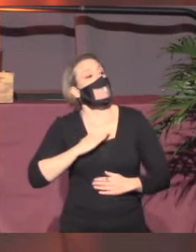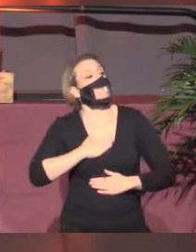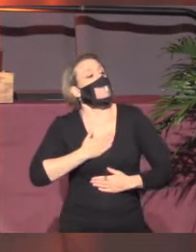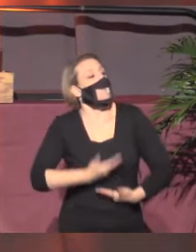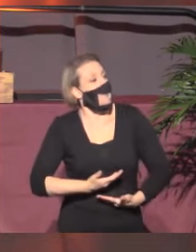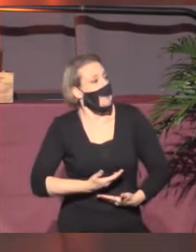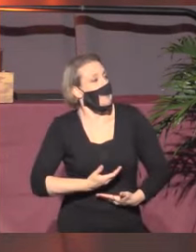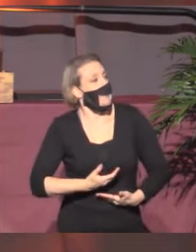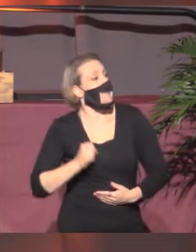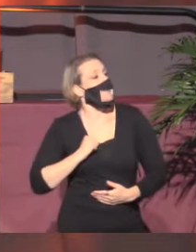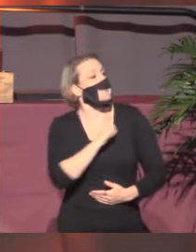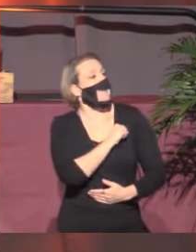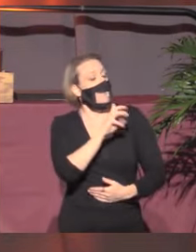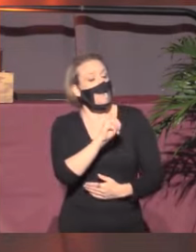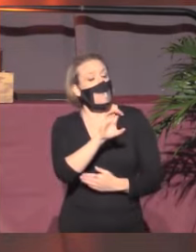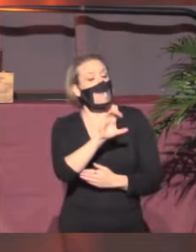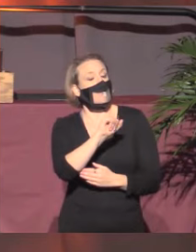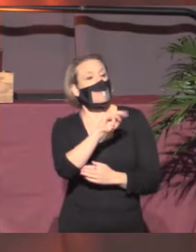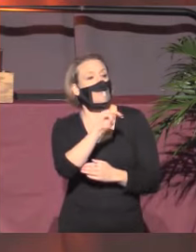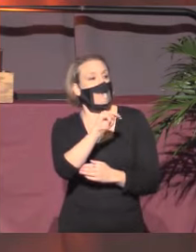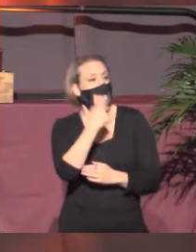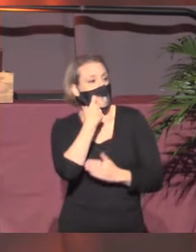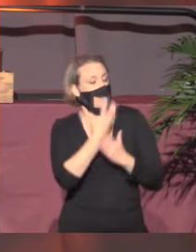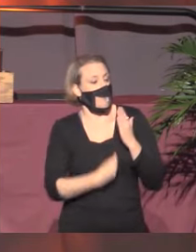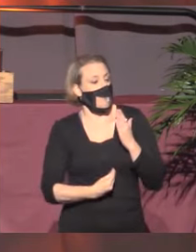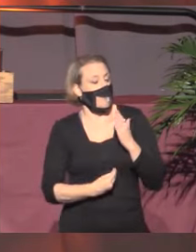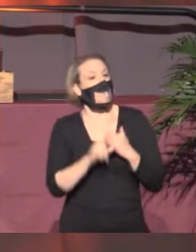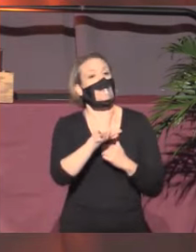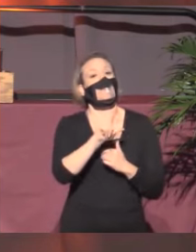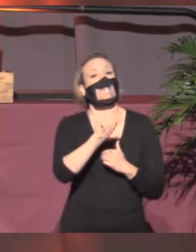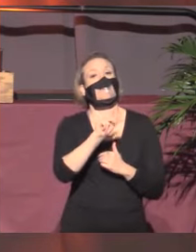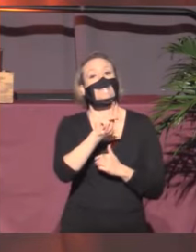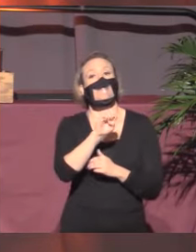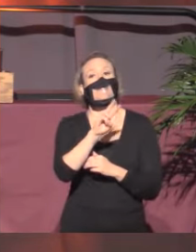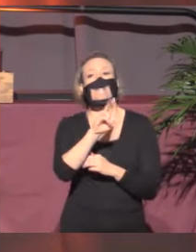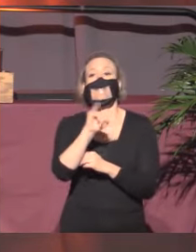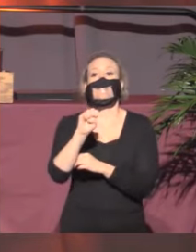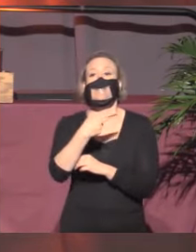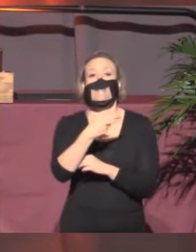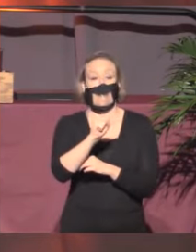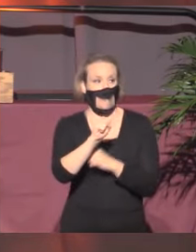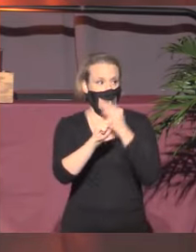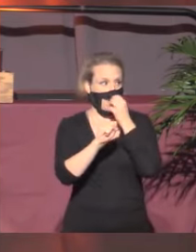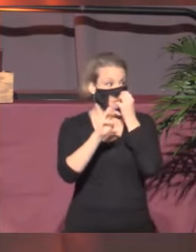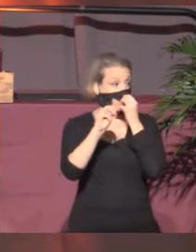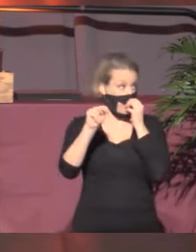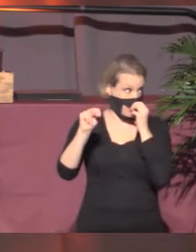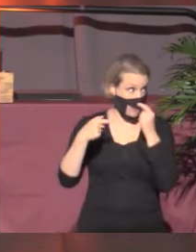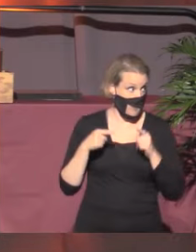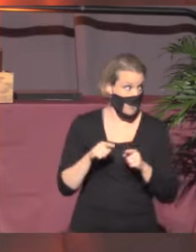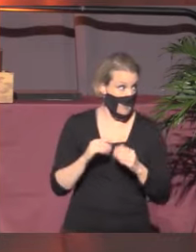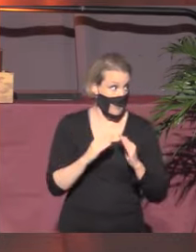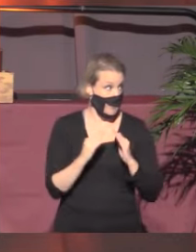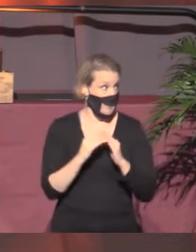McCain did at Lakeville South High School in Minnesota during a town hall meeting. Some of you will